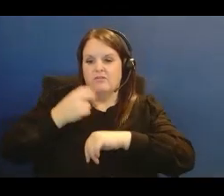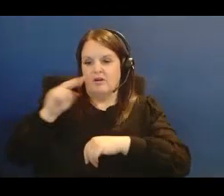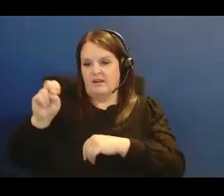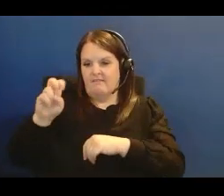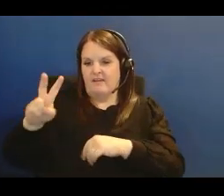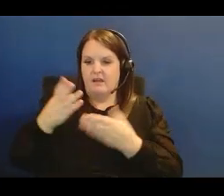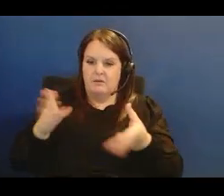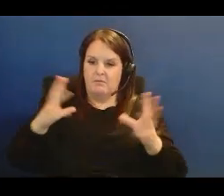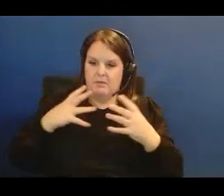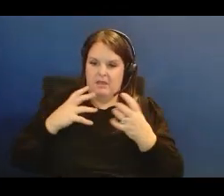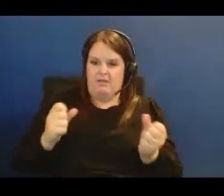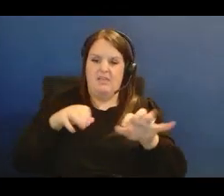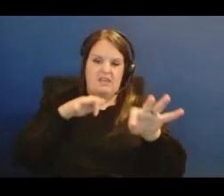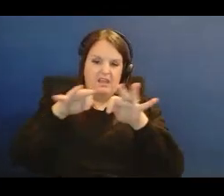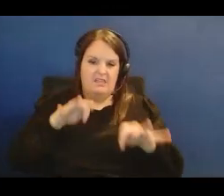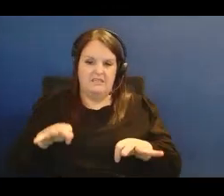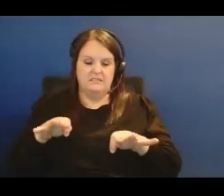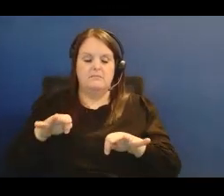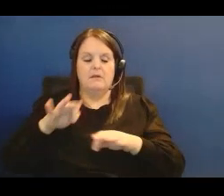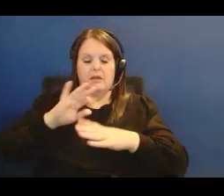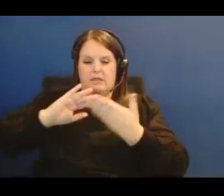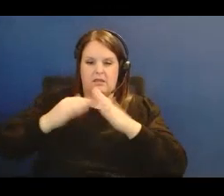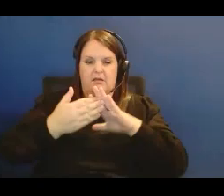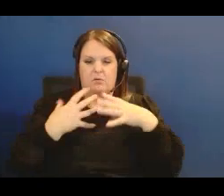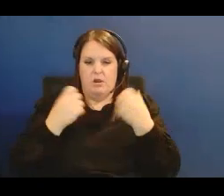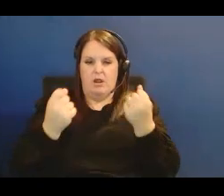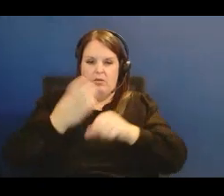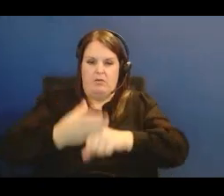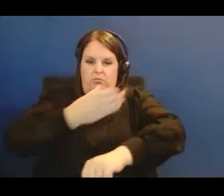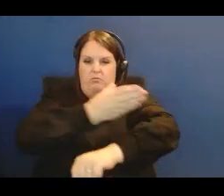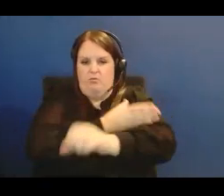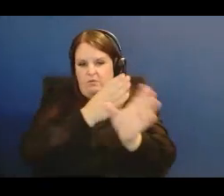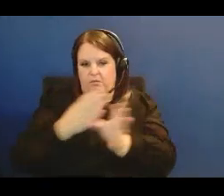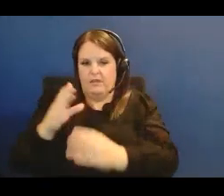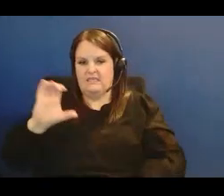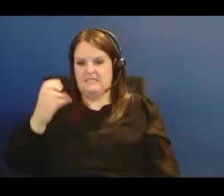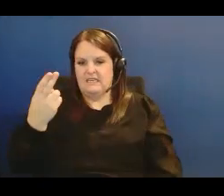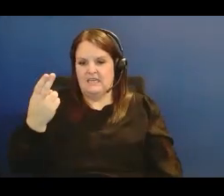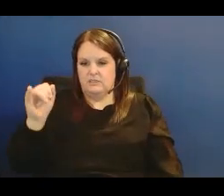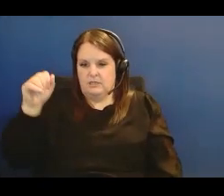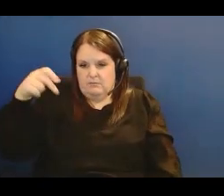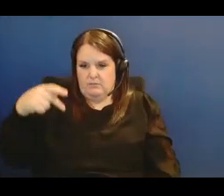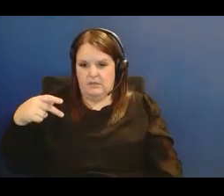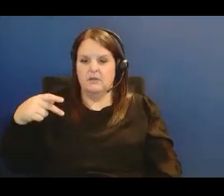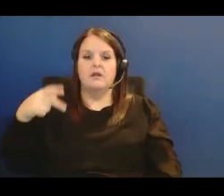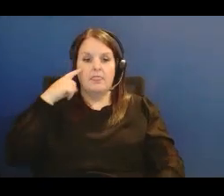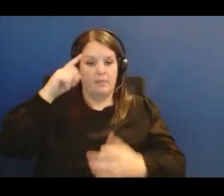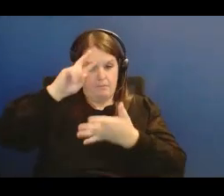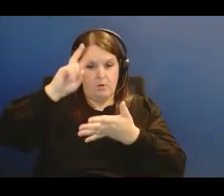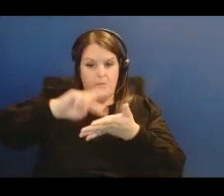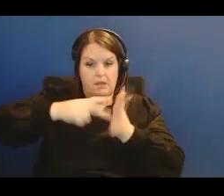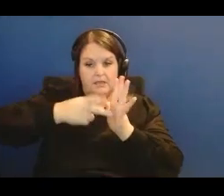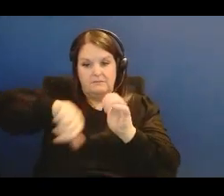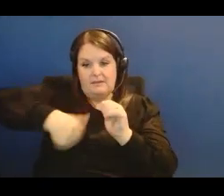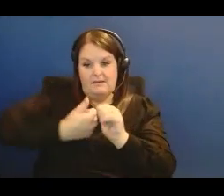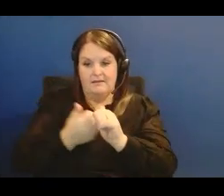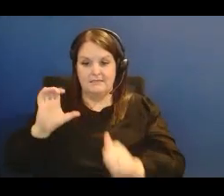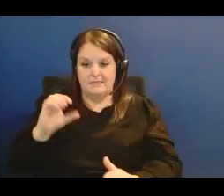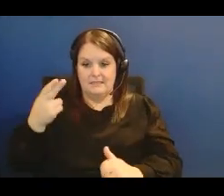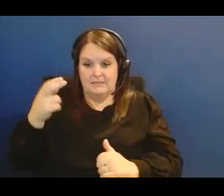go over the Community Health Improvement Plan, also known as CHIP. The primary purpose of the CHIP is